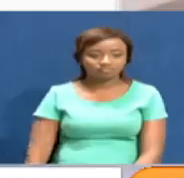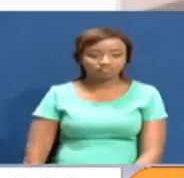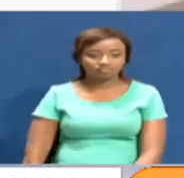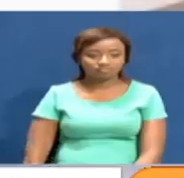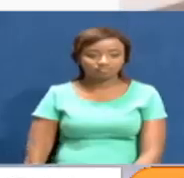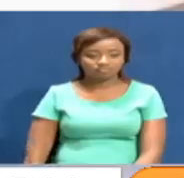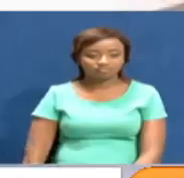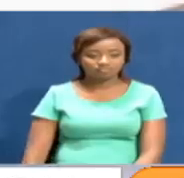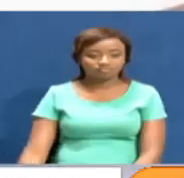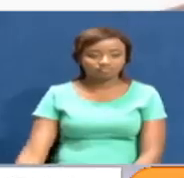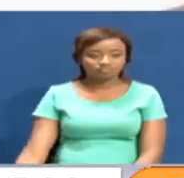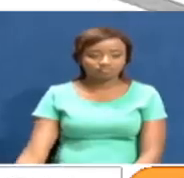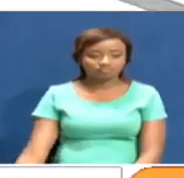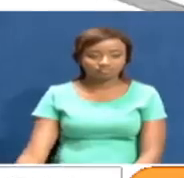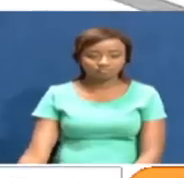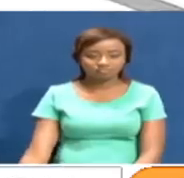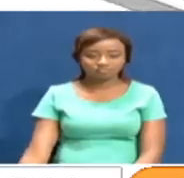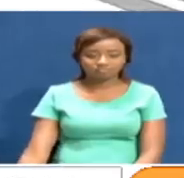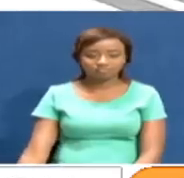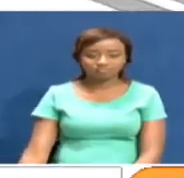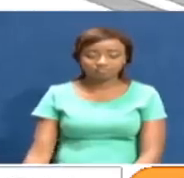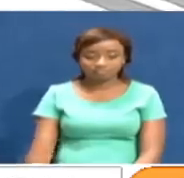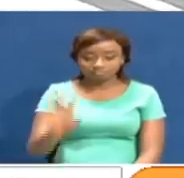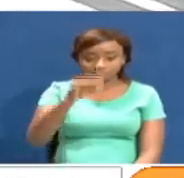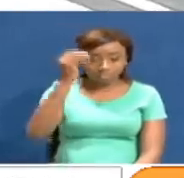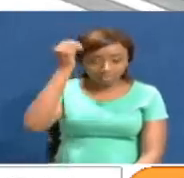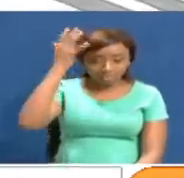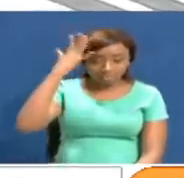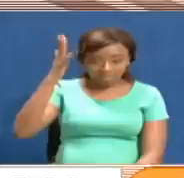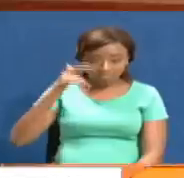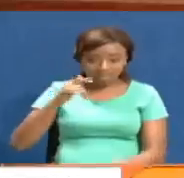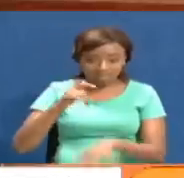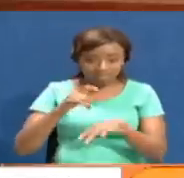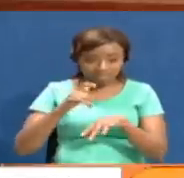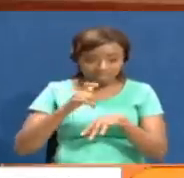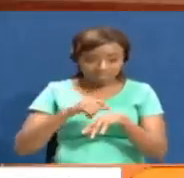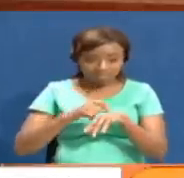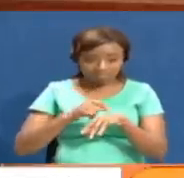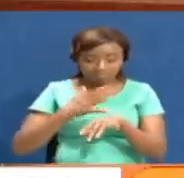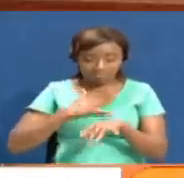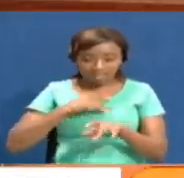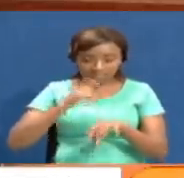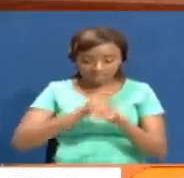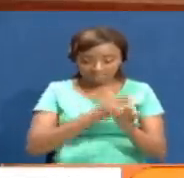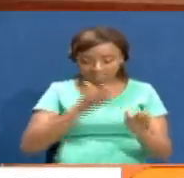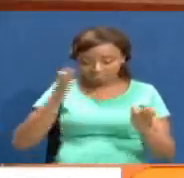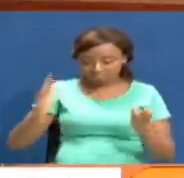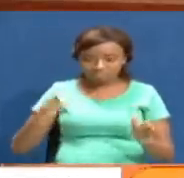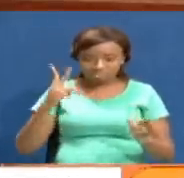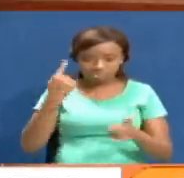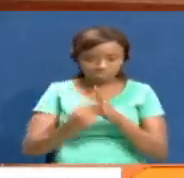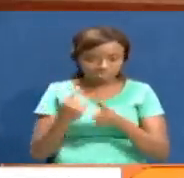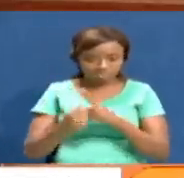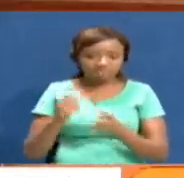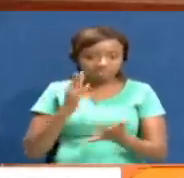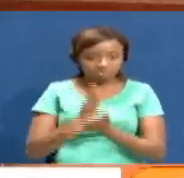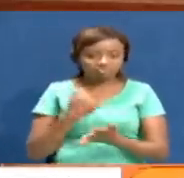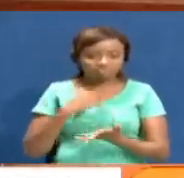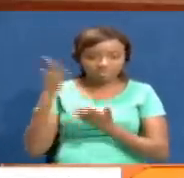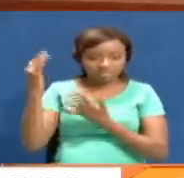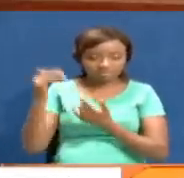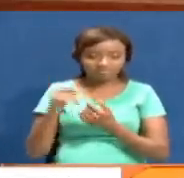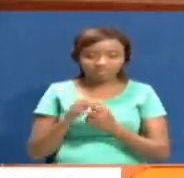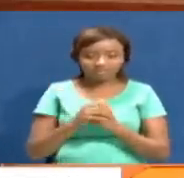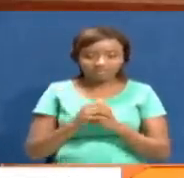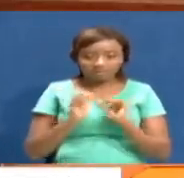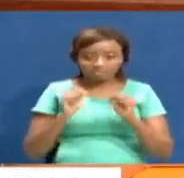the cartels bow to pressure? Remember, my term limit is two years. So I do expect we'll